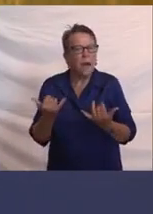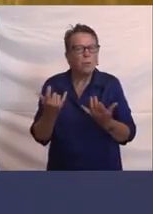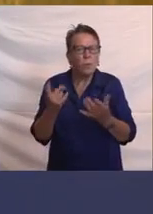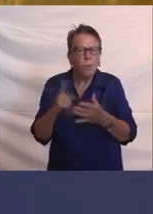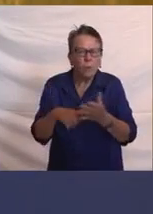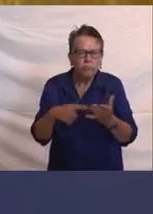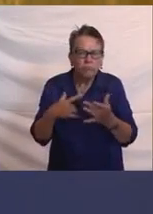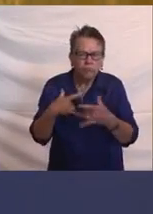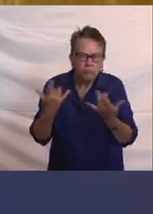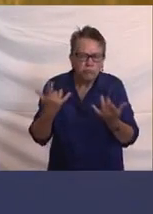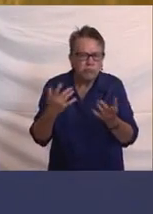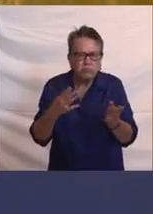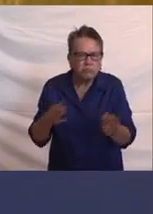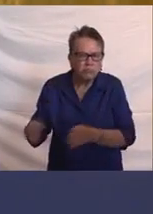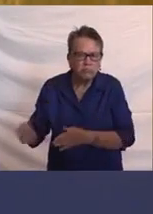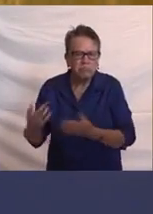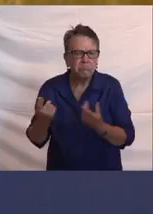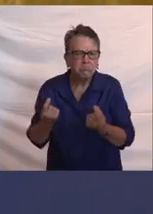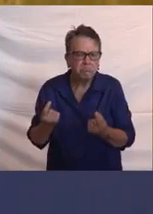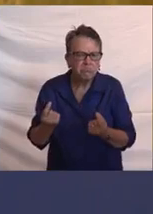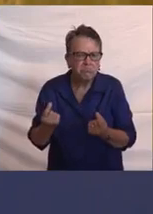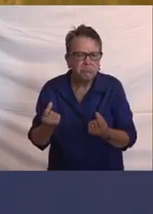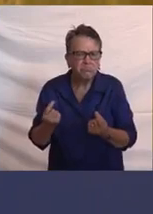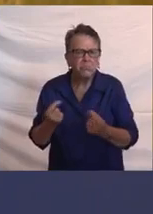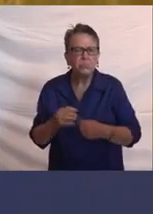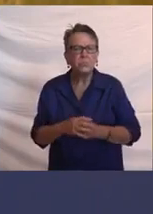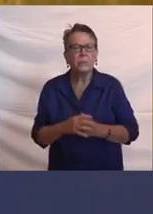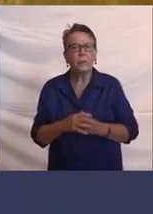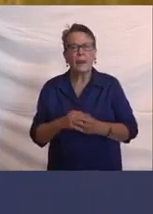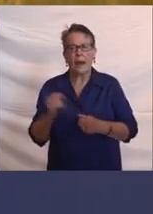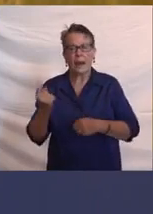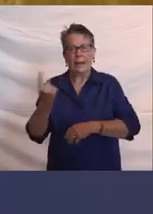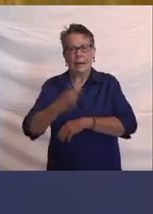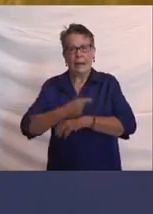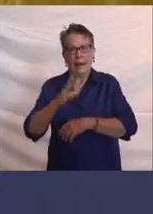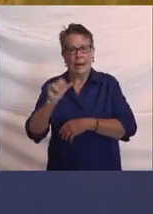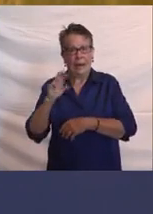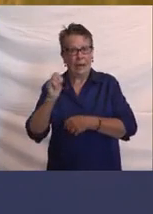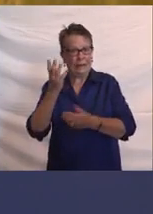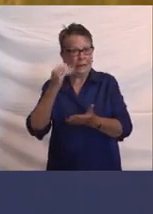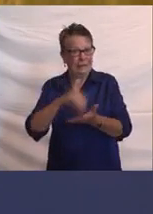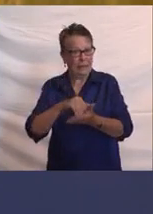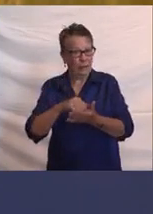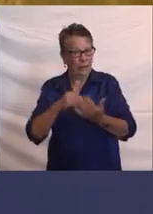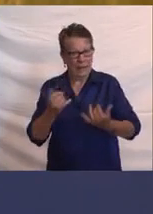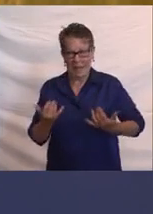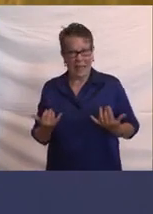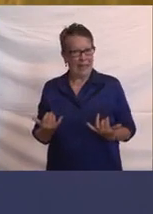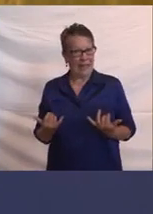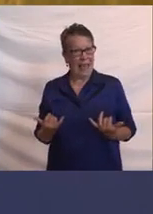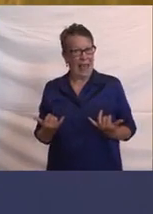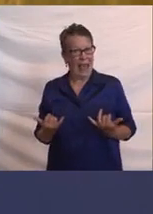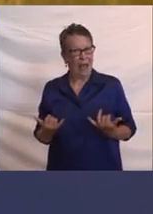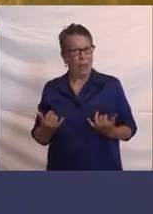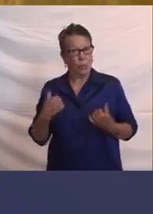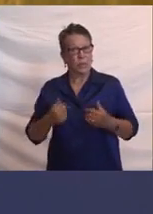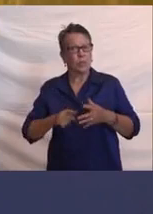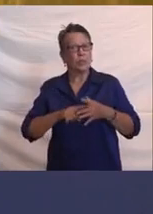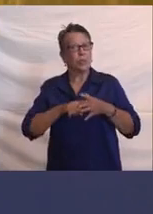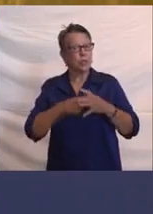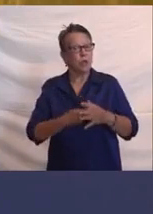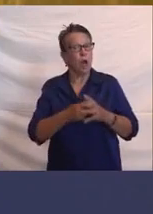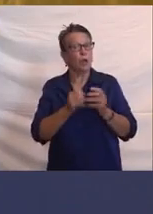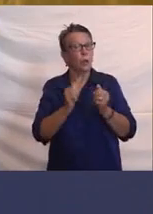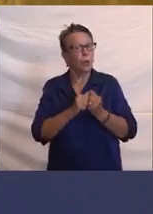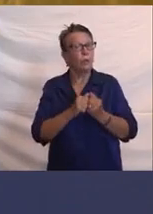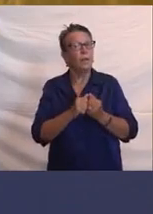exposed elements of workforce, clientele, et cetera, and then expand out from